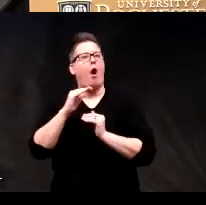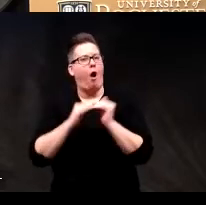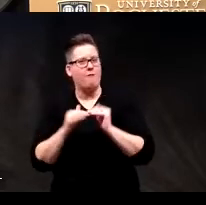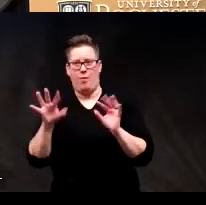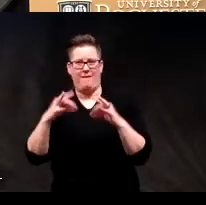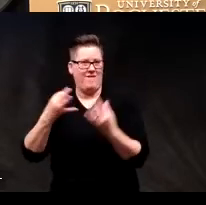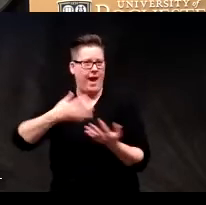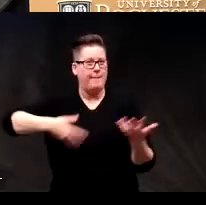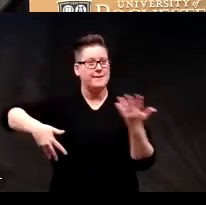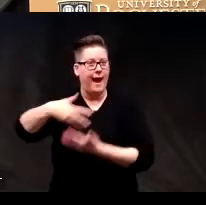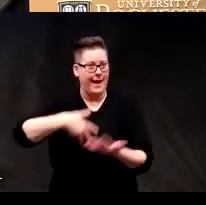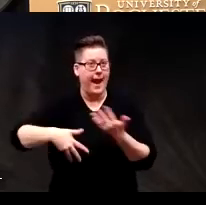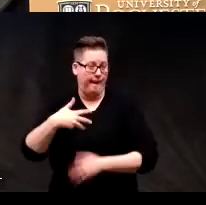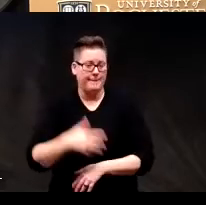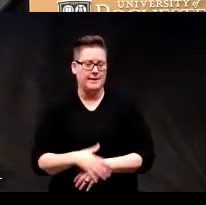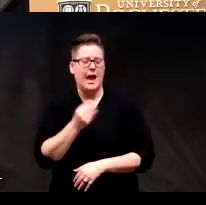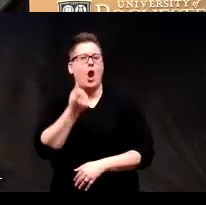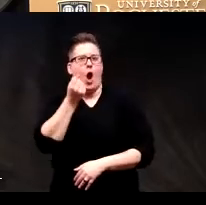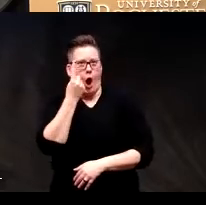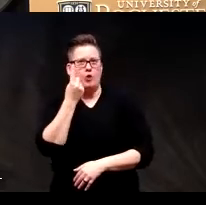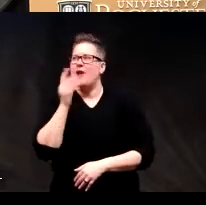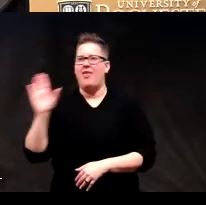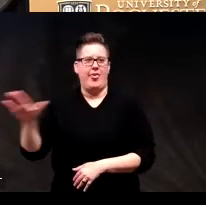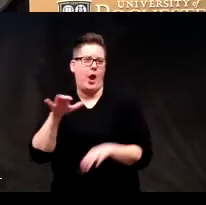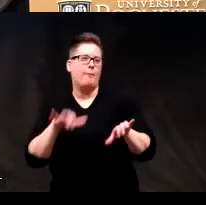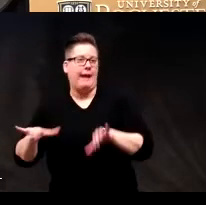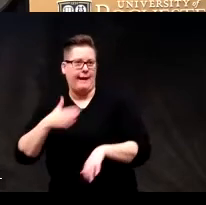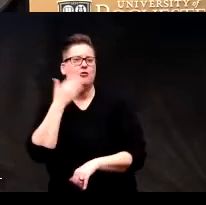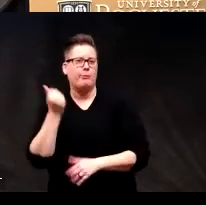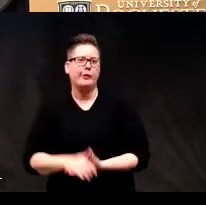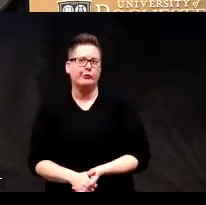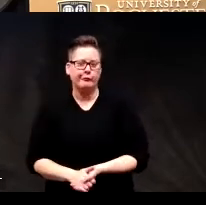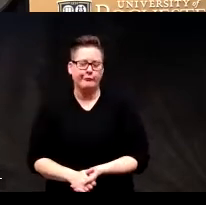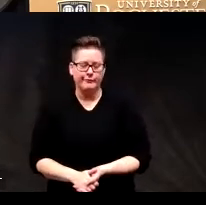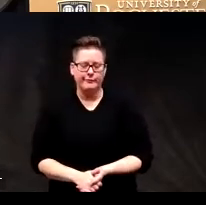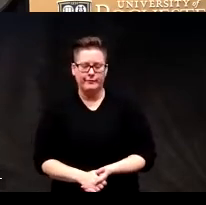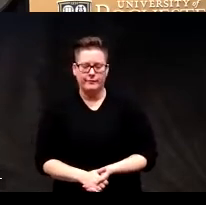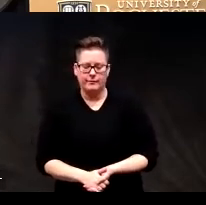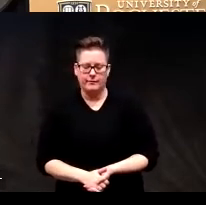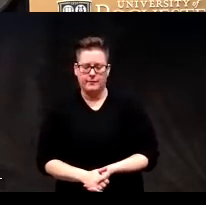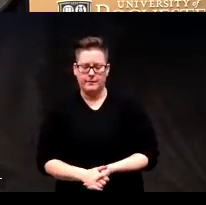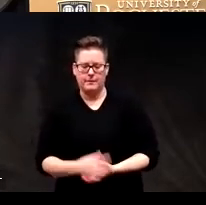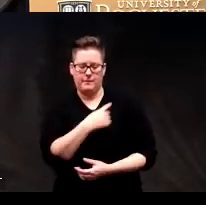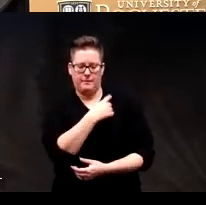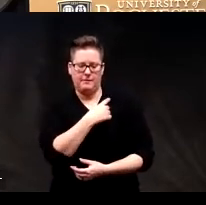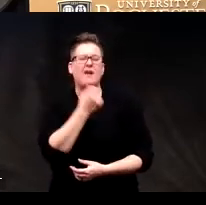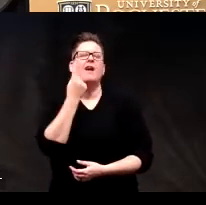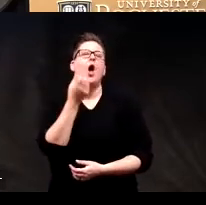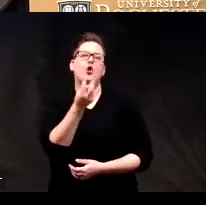between her family and the motivation behind their behaviors. And this is a